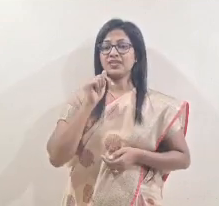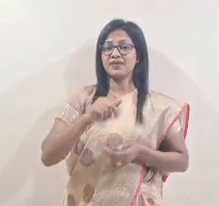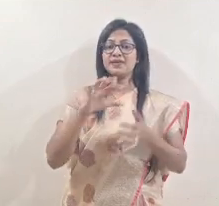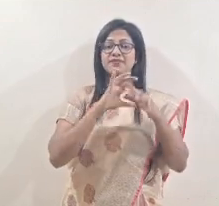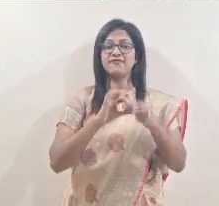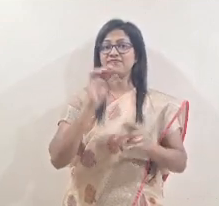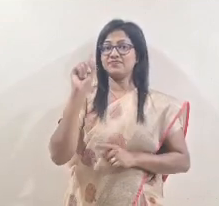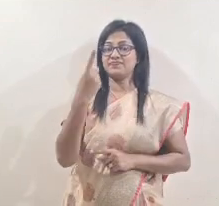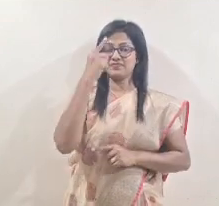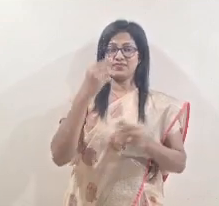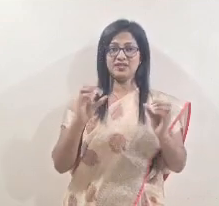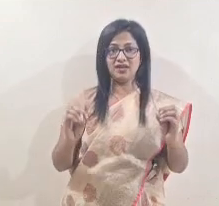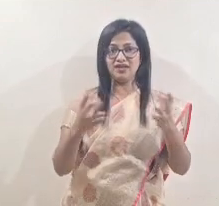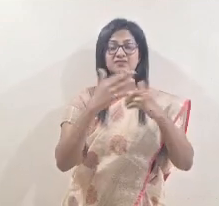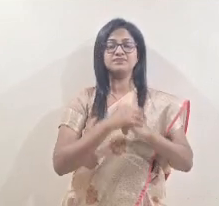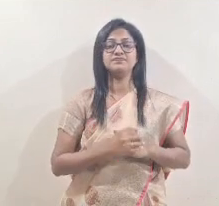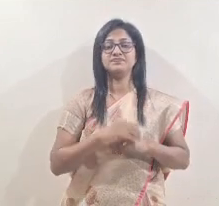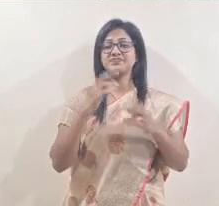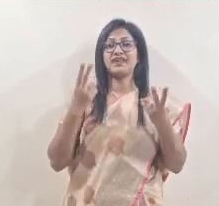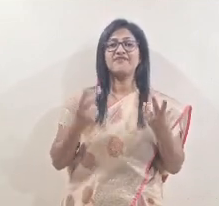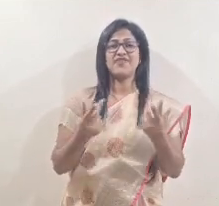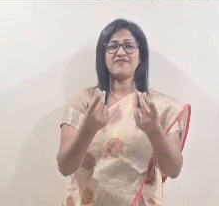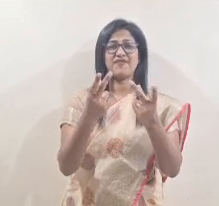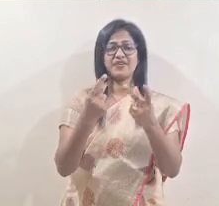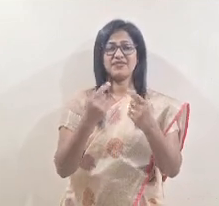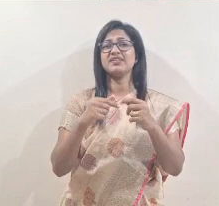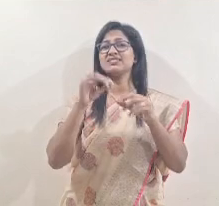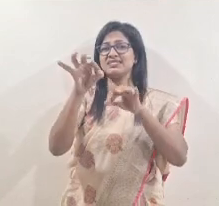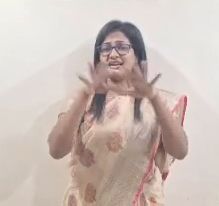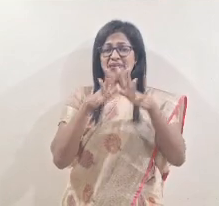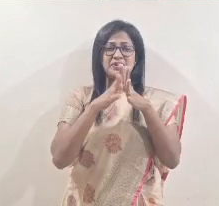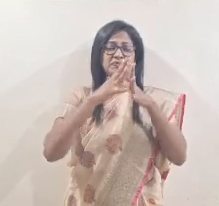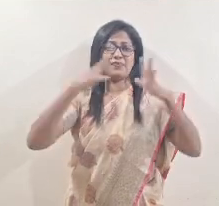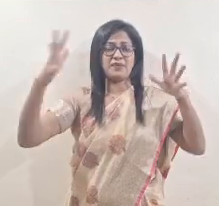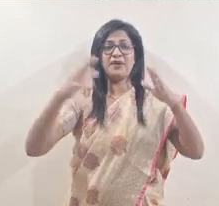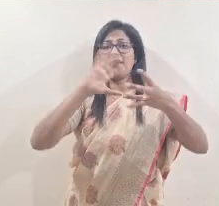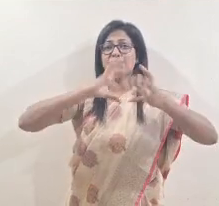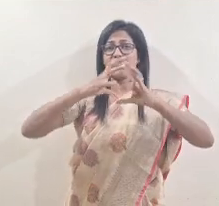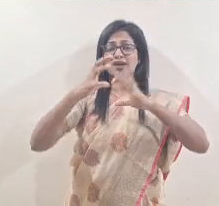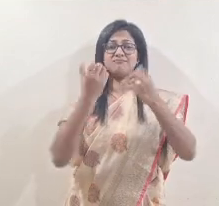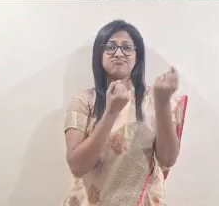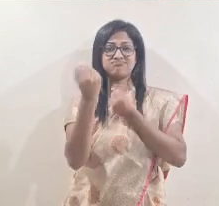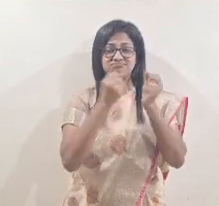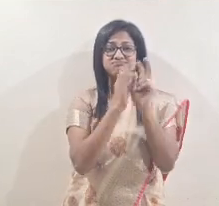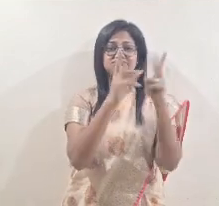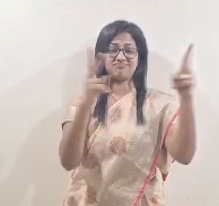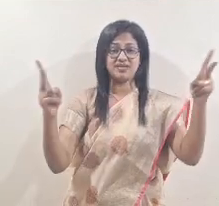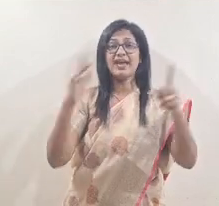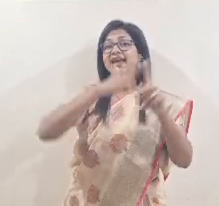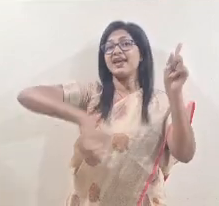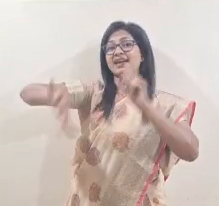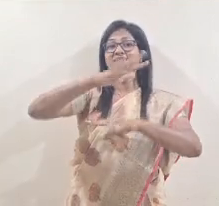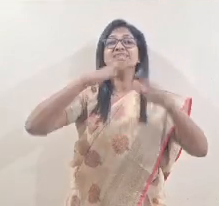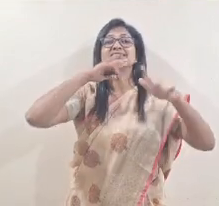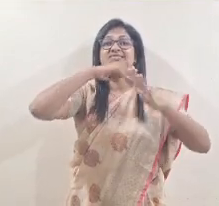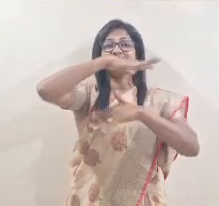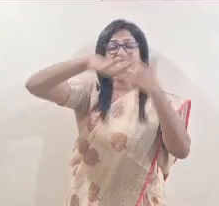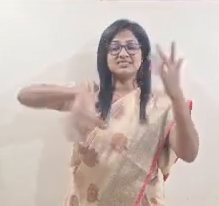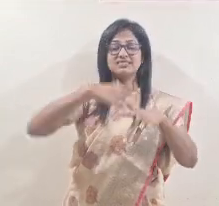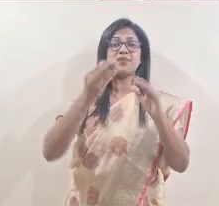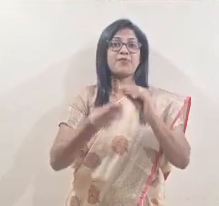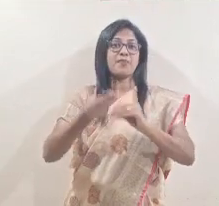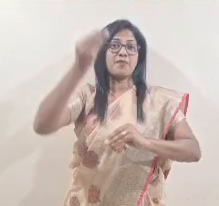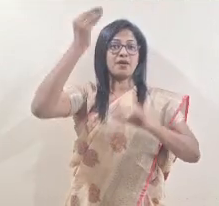basically, for starting, I can say with the rapid increase of urbanization and motorization, the air pollution is also been